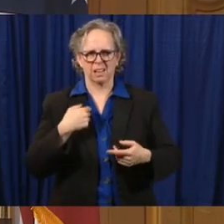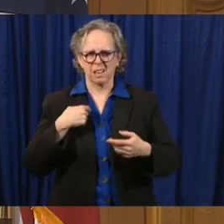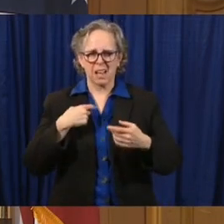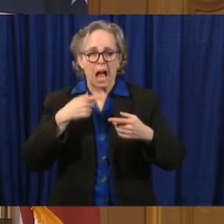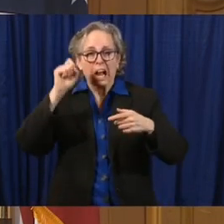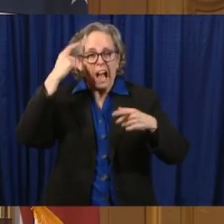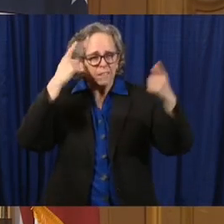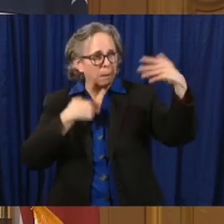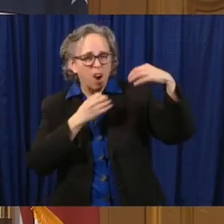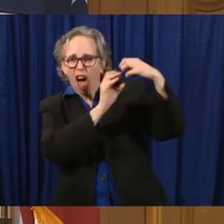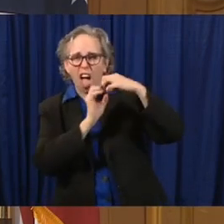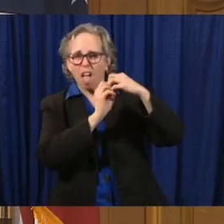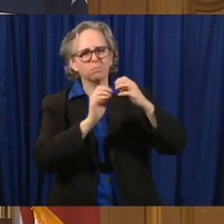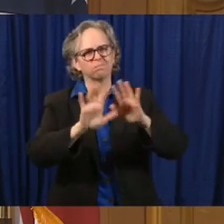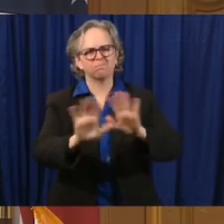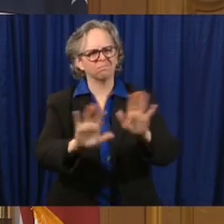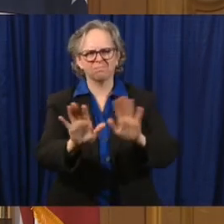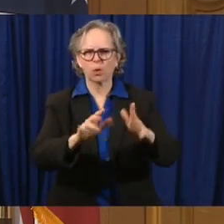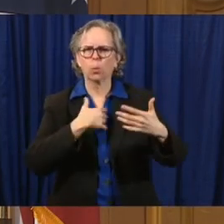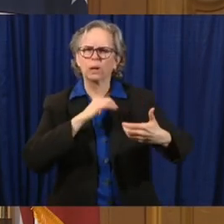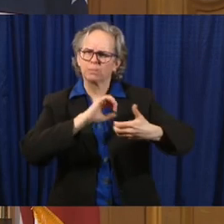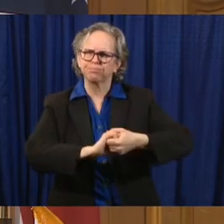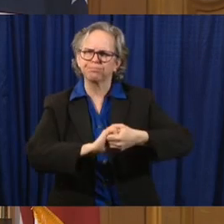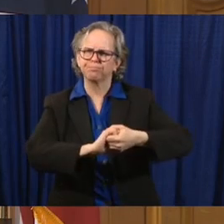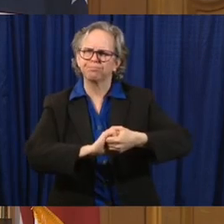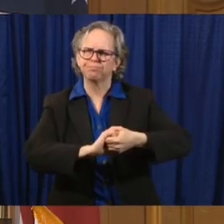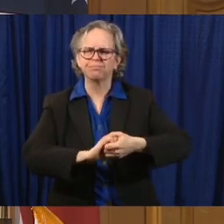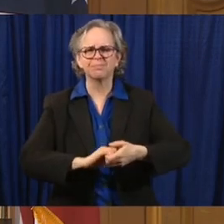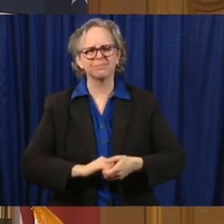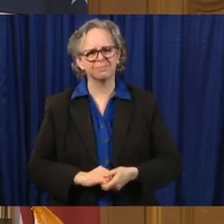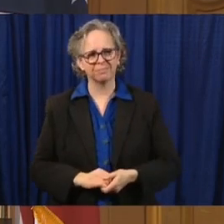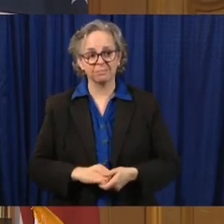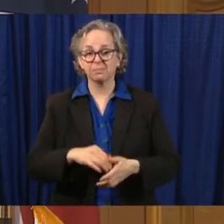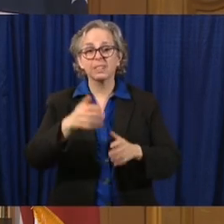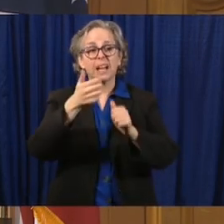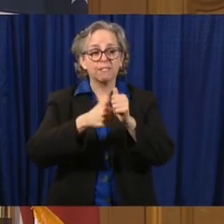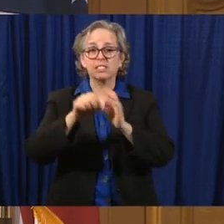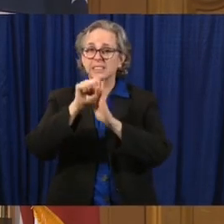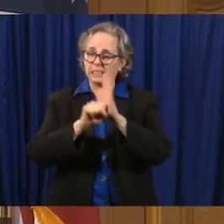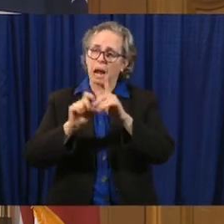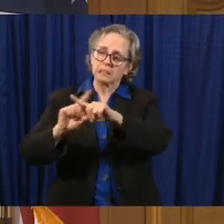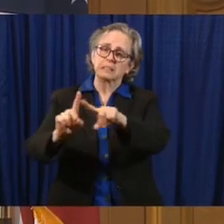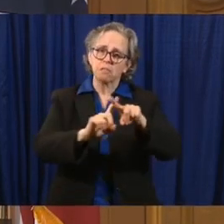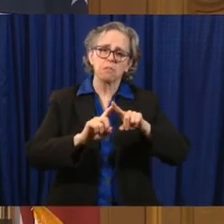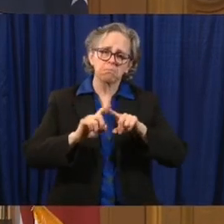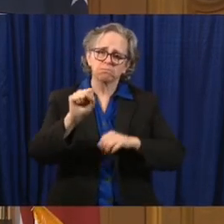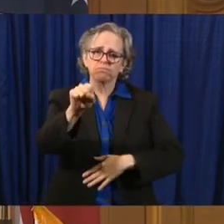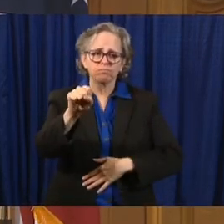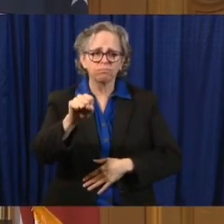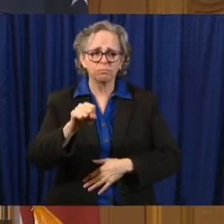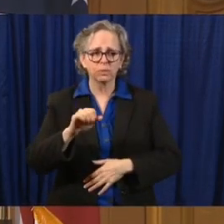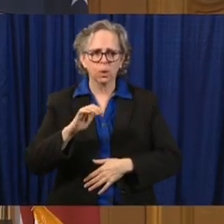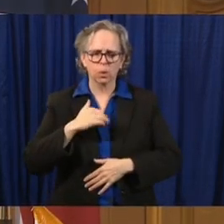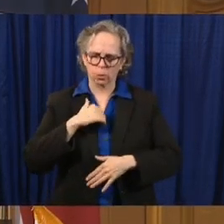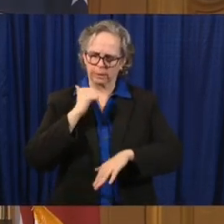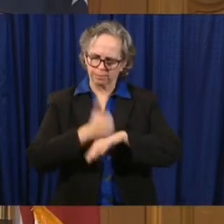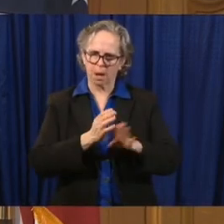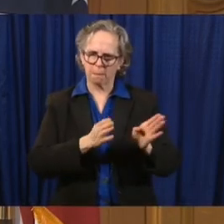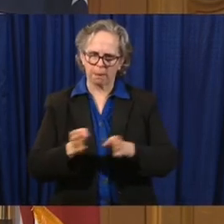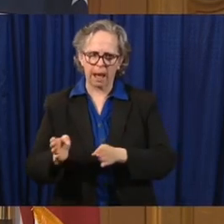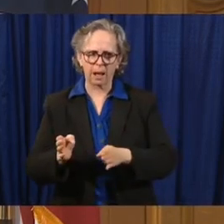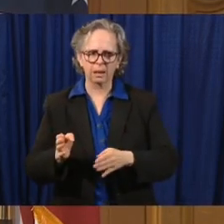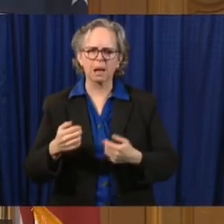want stay-at-home orders? Well, I'll leave that to the lawyers. Look, I don't think that this is not a confrontational issue between